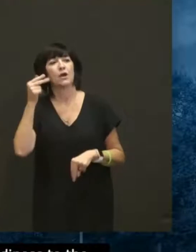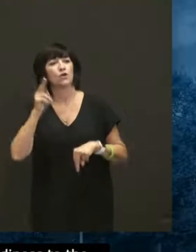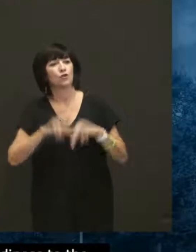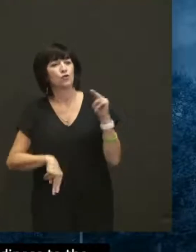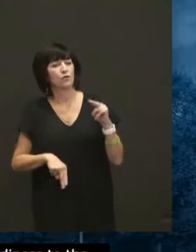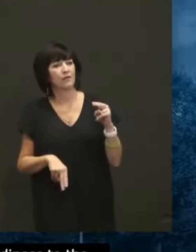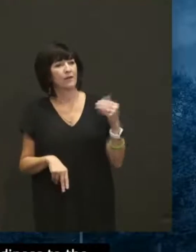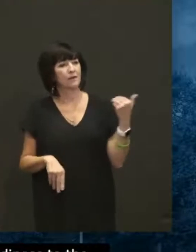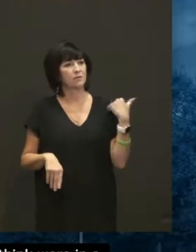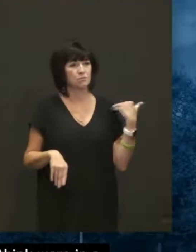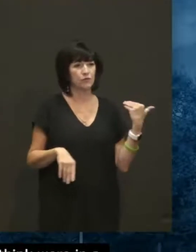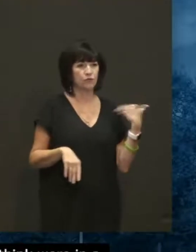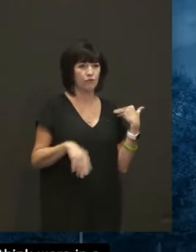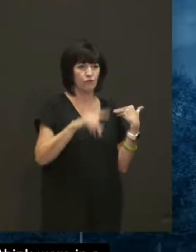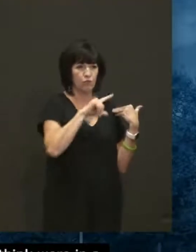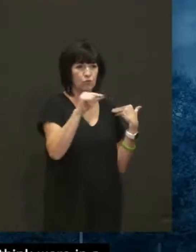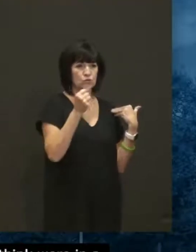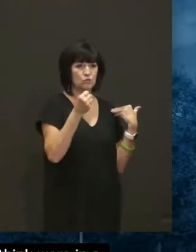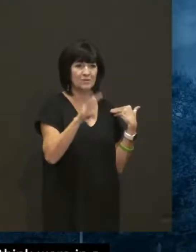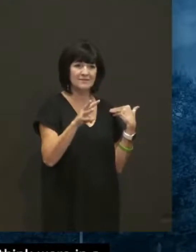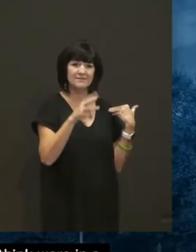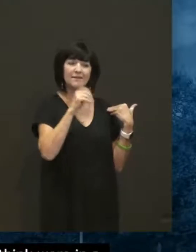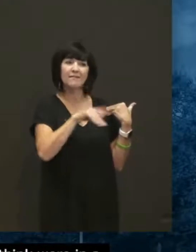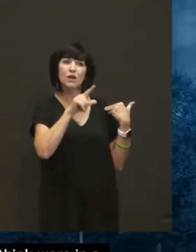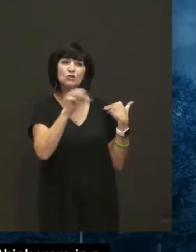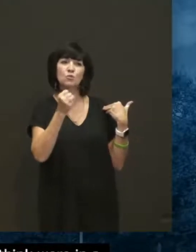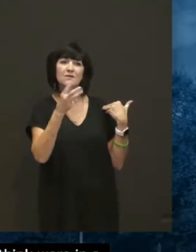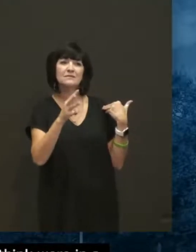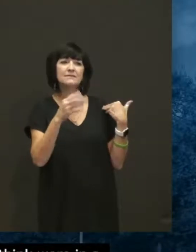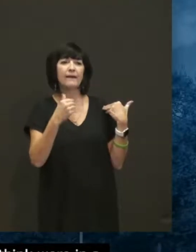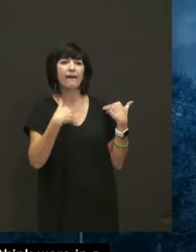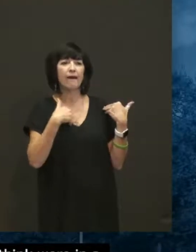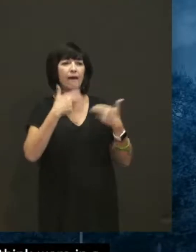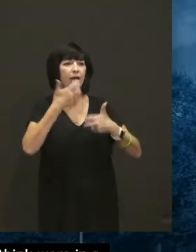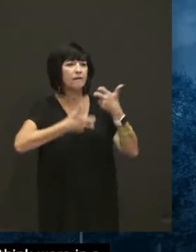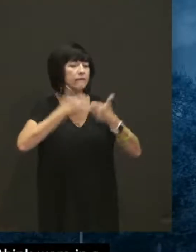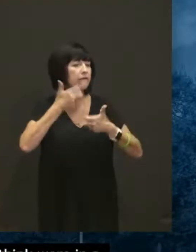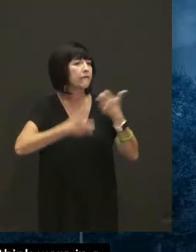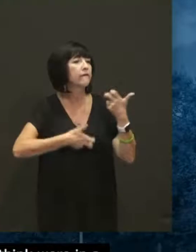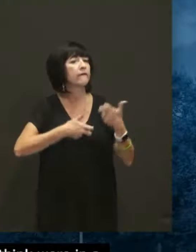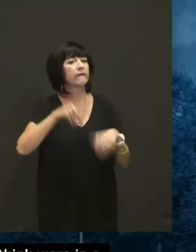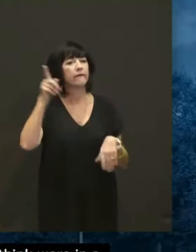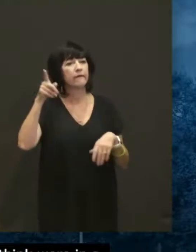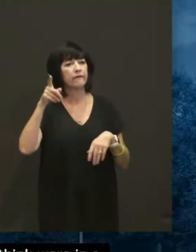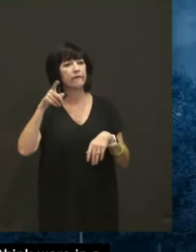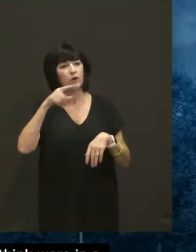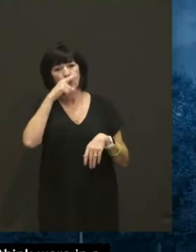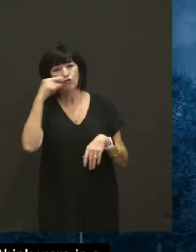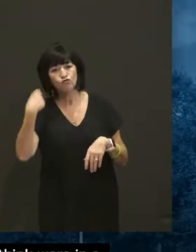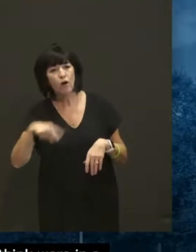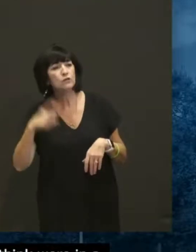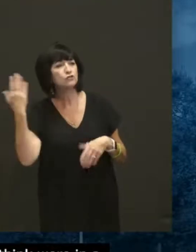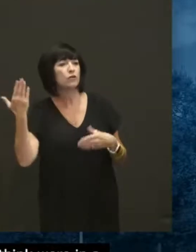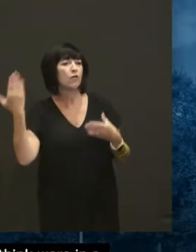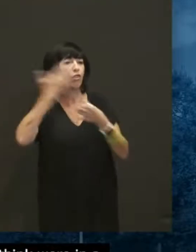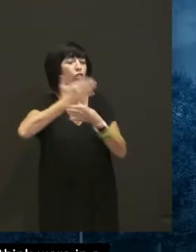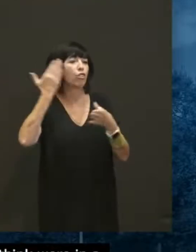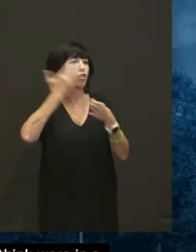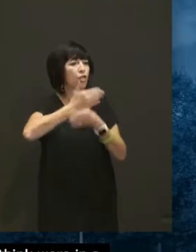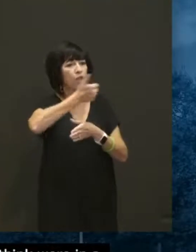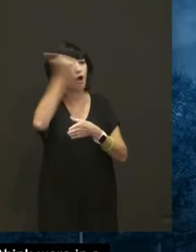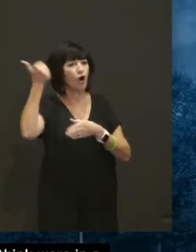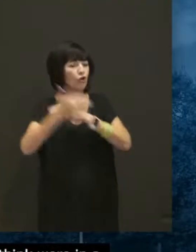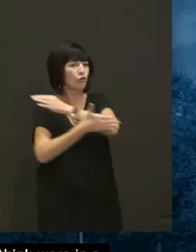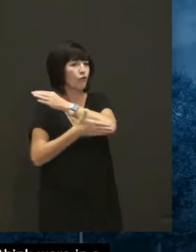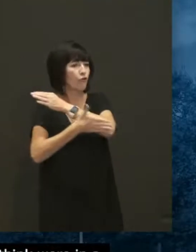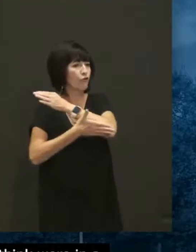this interference, which has been documented by foreign players, the Russians and others. We have a pretty